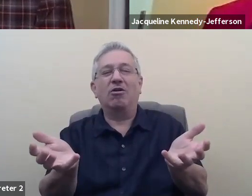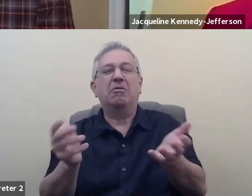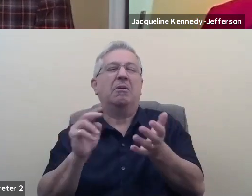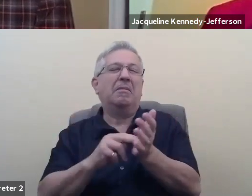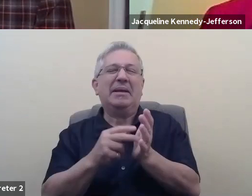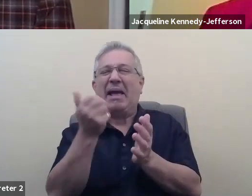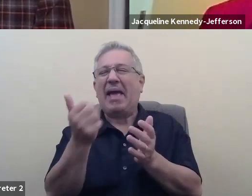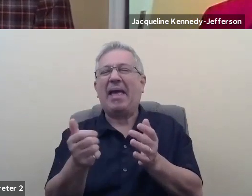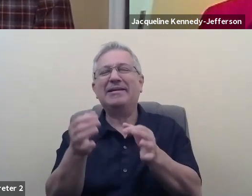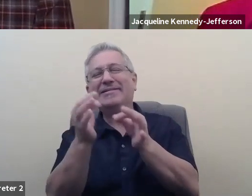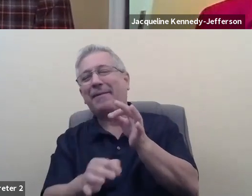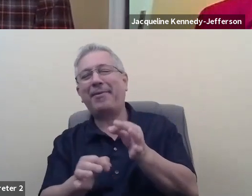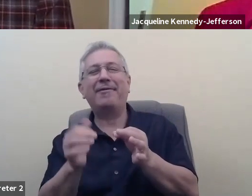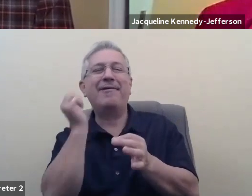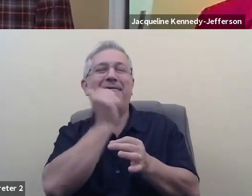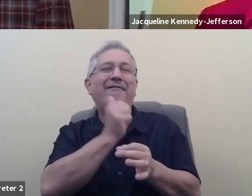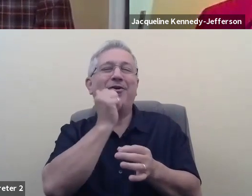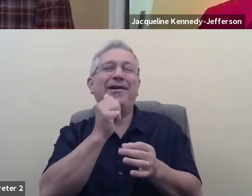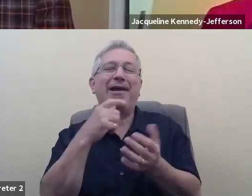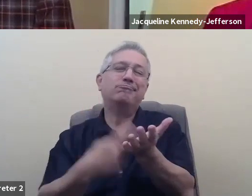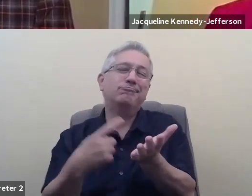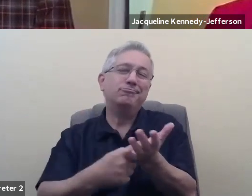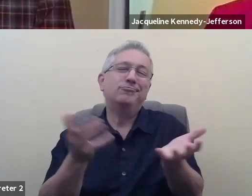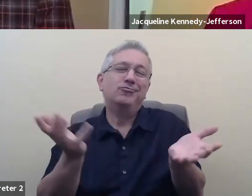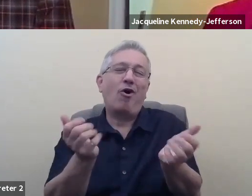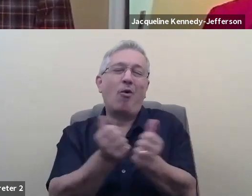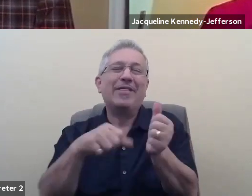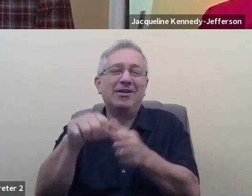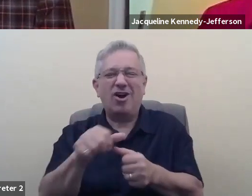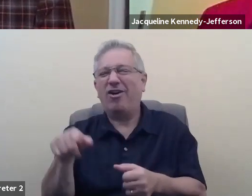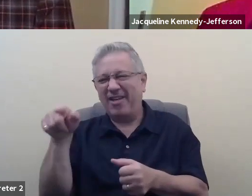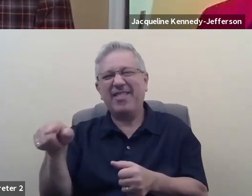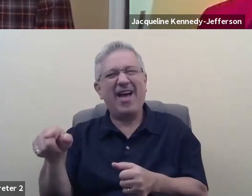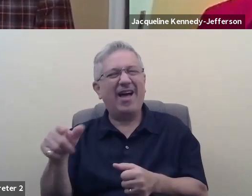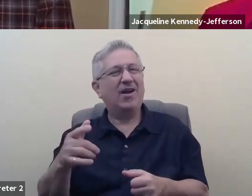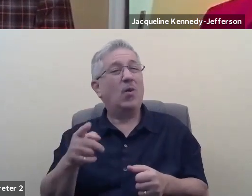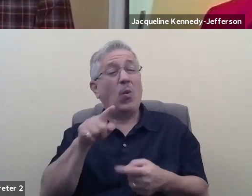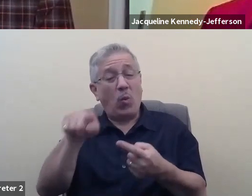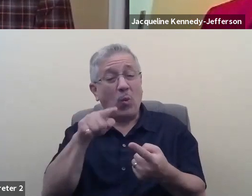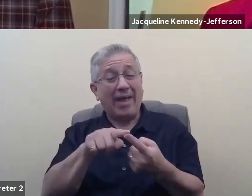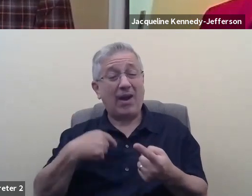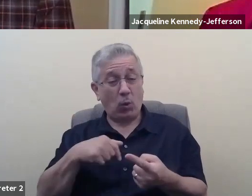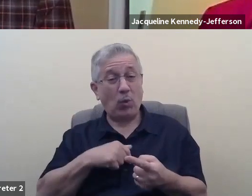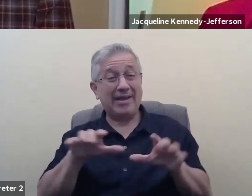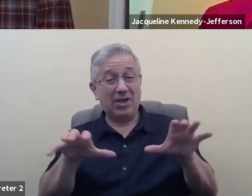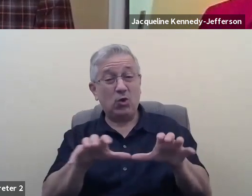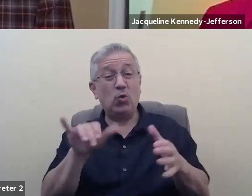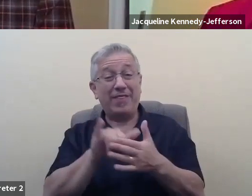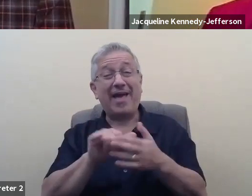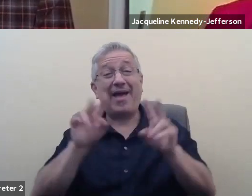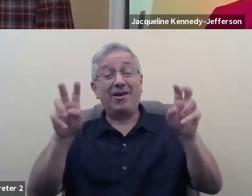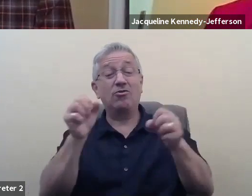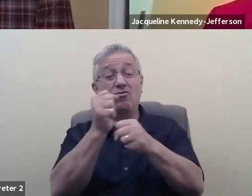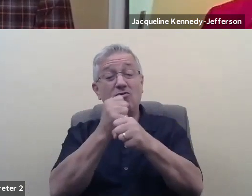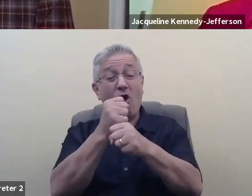again, reconnect, talk, share, reflect, lend support to one another, especially during this time. So it